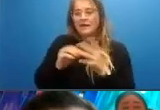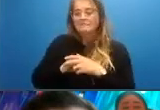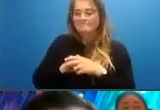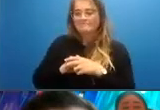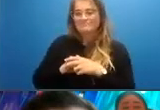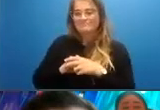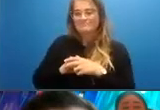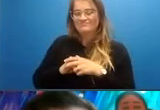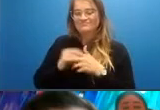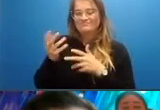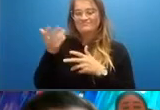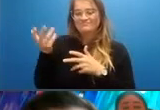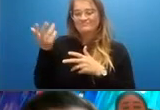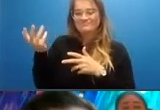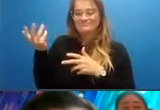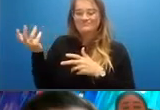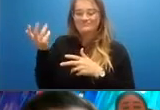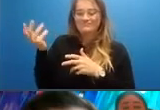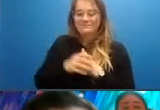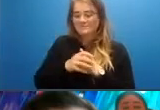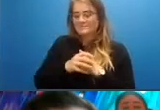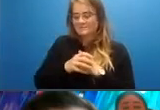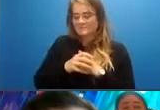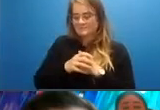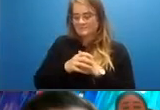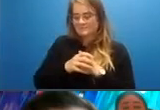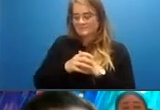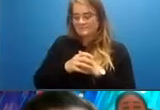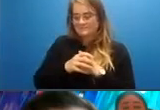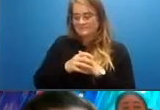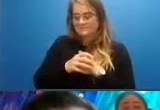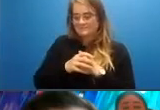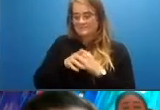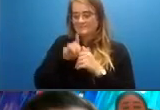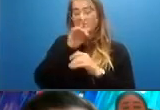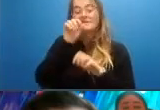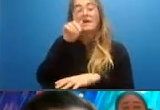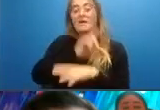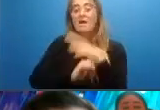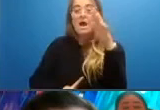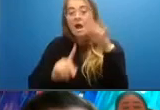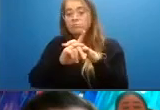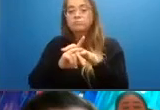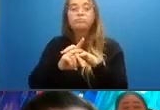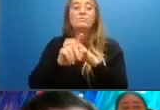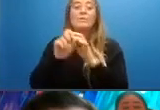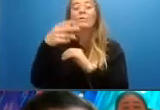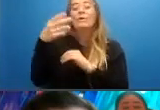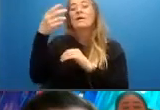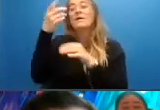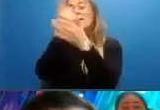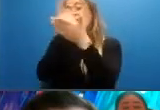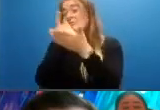how you say, we're not going to, it can be a drop-in style. You can come every time for 8 weeks. You can